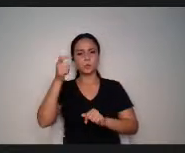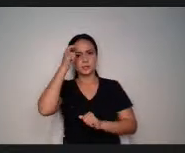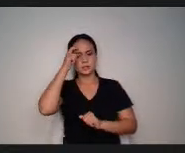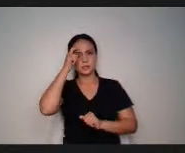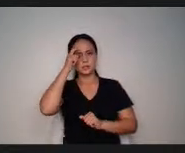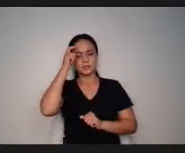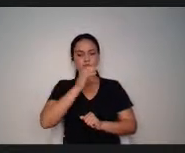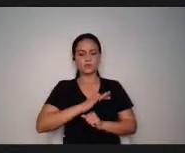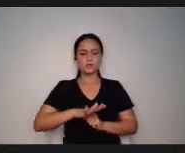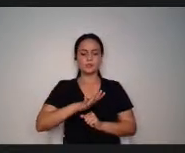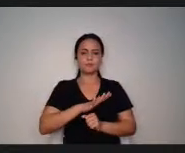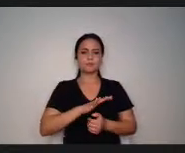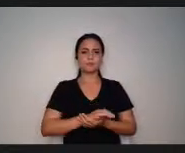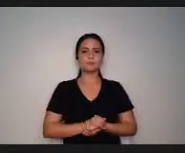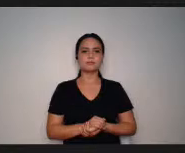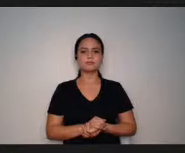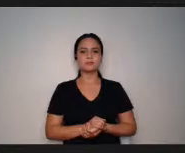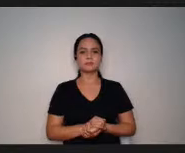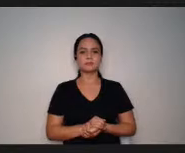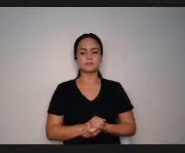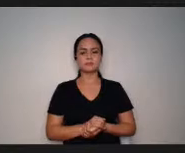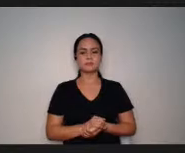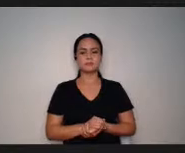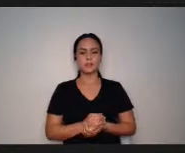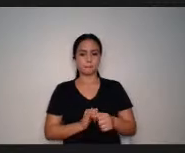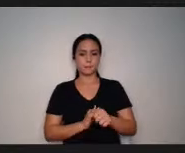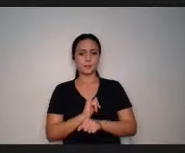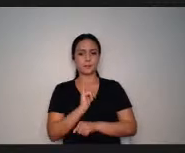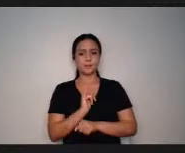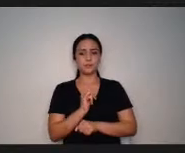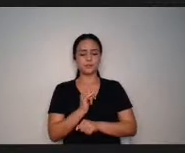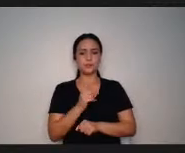issue is also an important step forward.